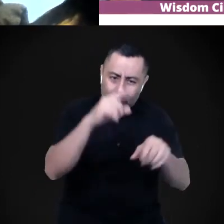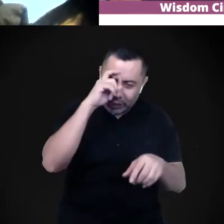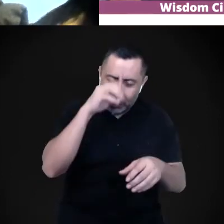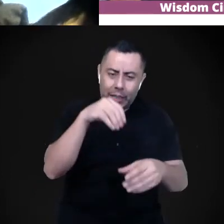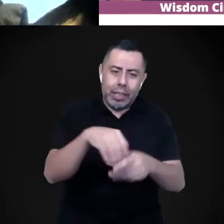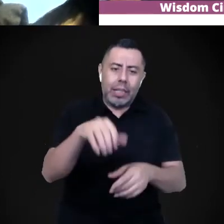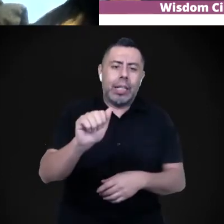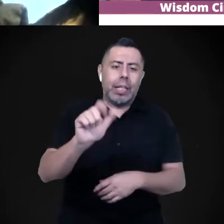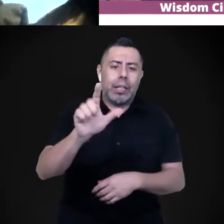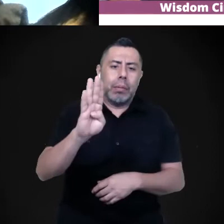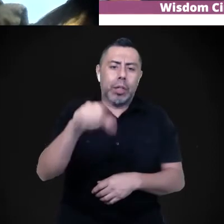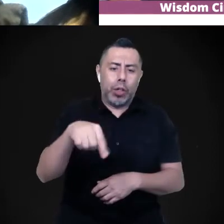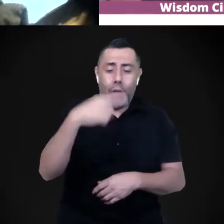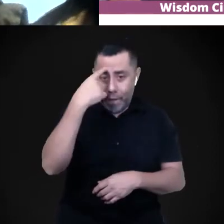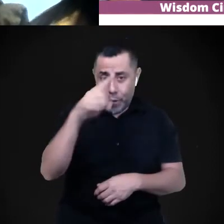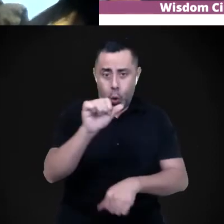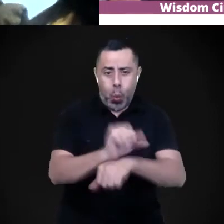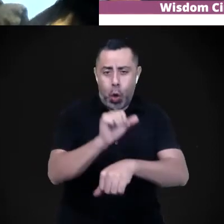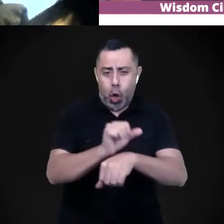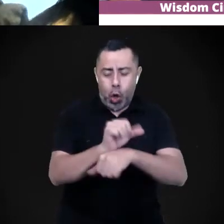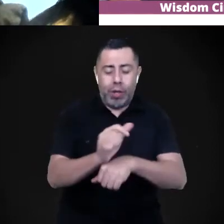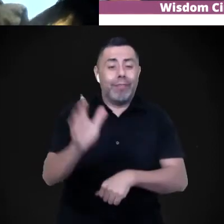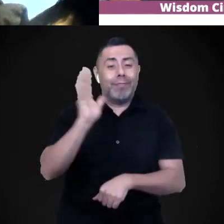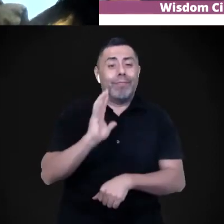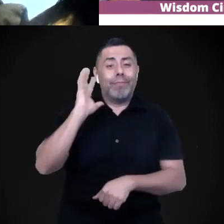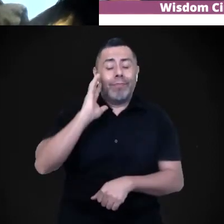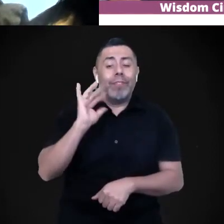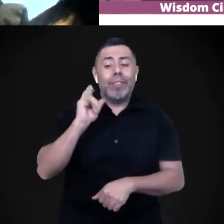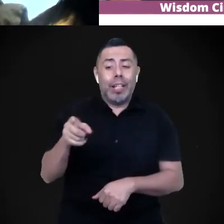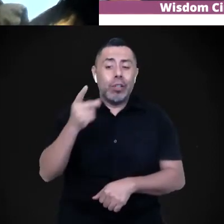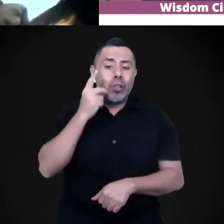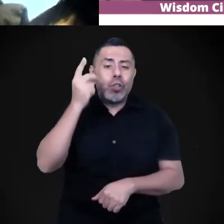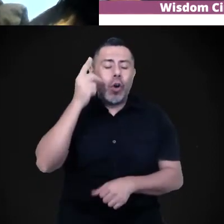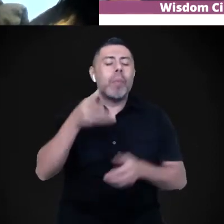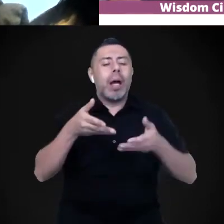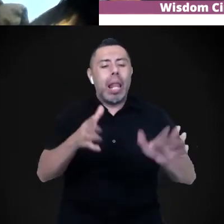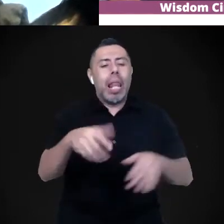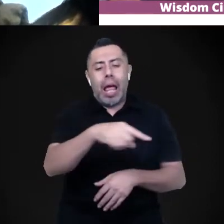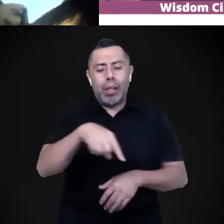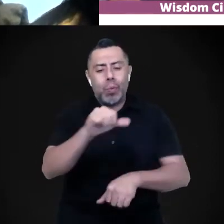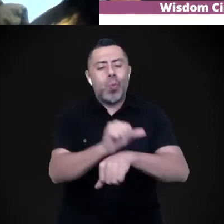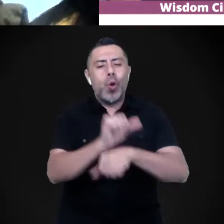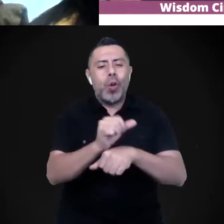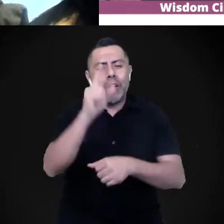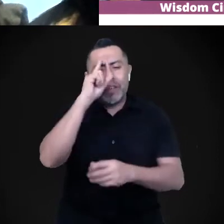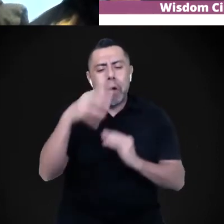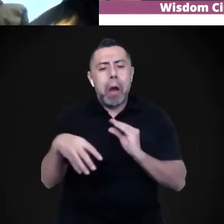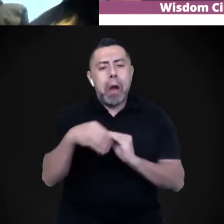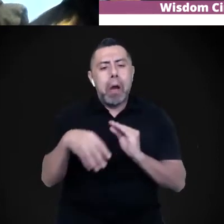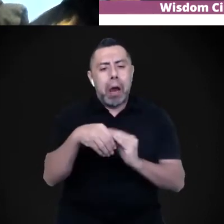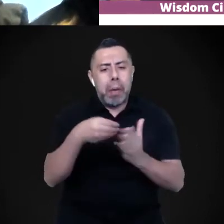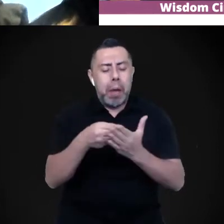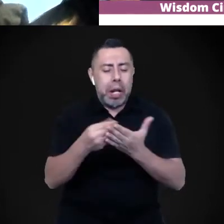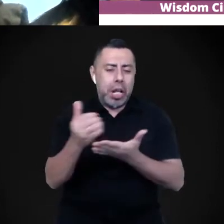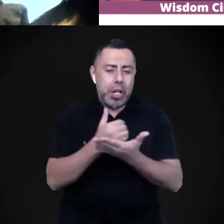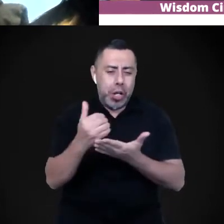allowed some of the students to work from the dorms and, you know, to make some extra money. But one